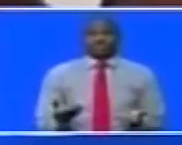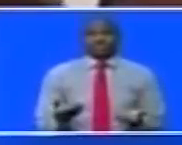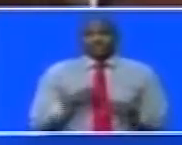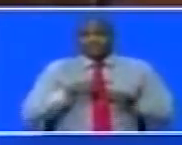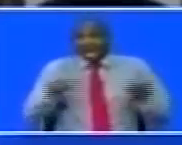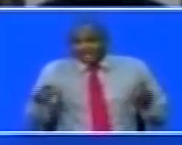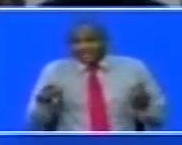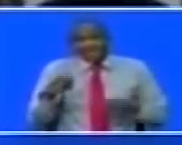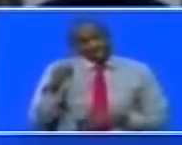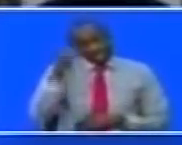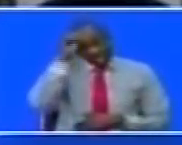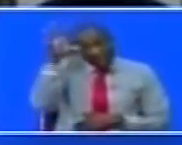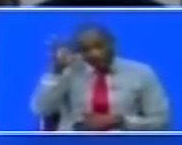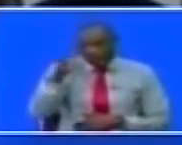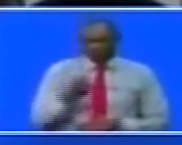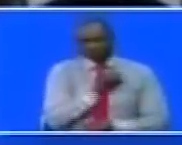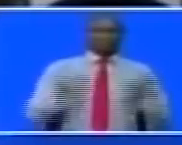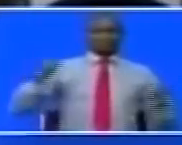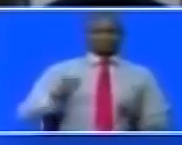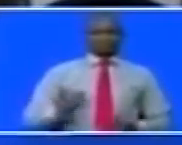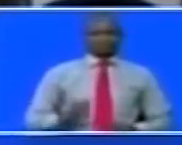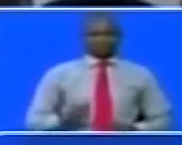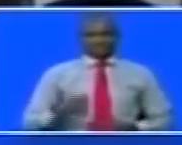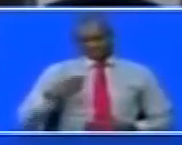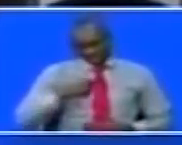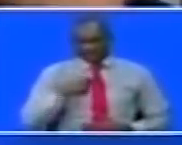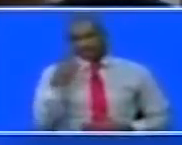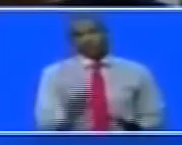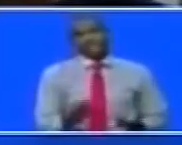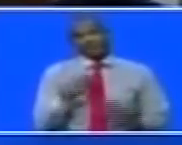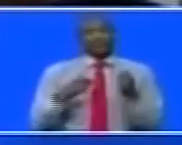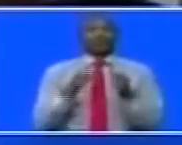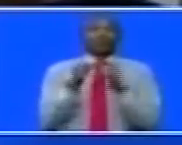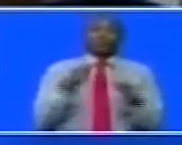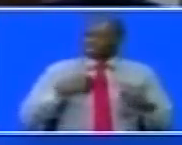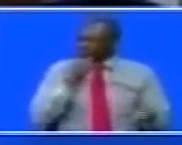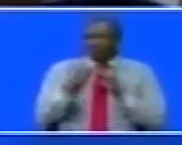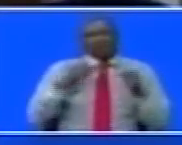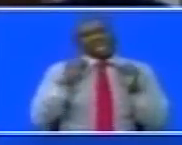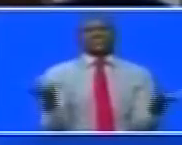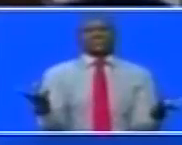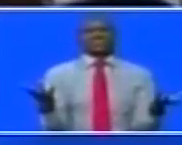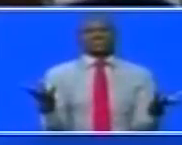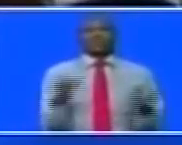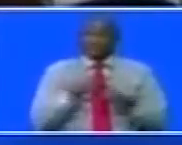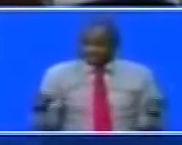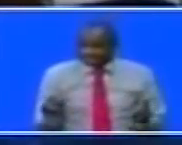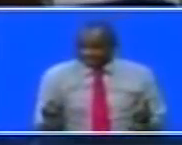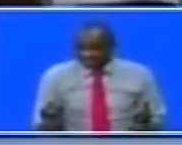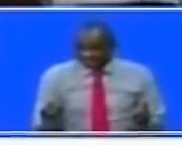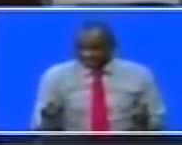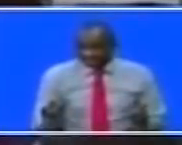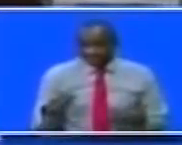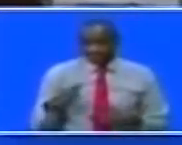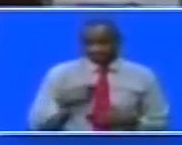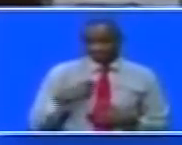Kabogo remains defiant amid the backlash. Ila drama ya vita, sisi hatuna haja na vita nitarudia. Lakini pia